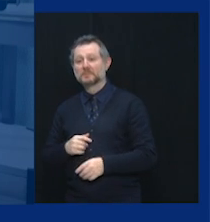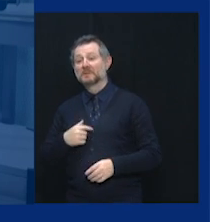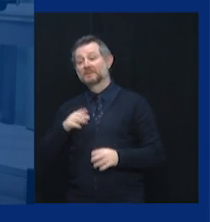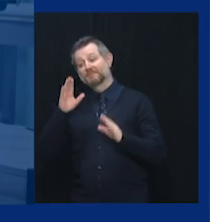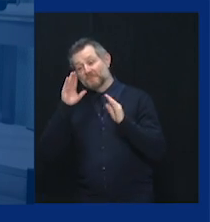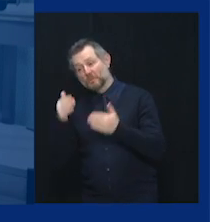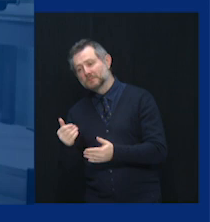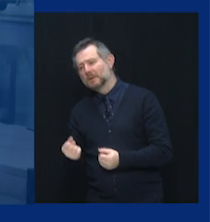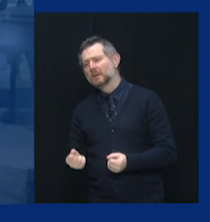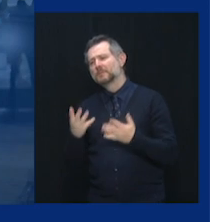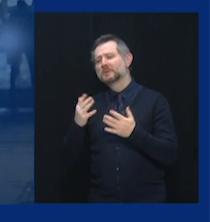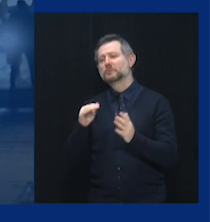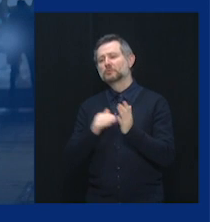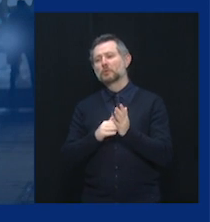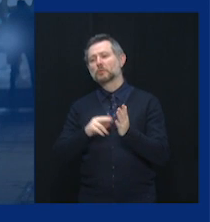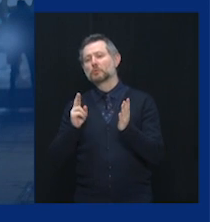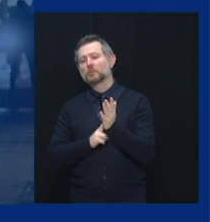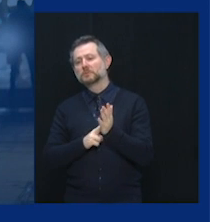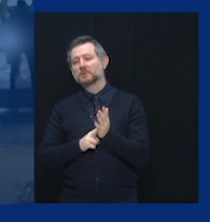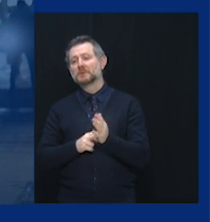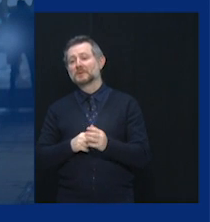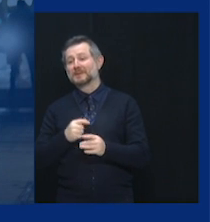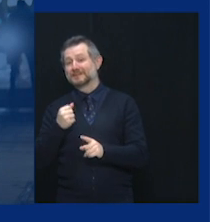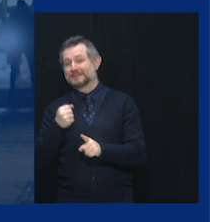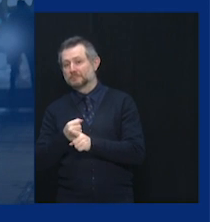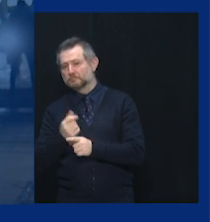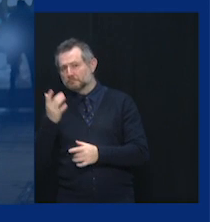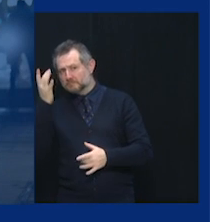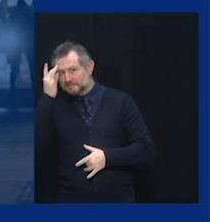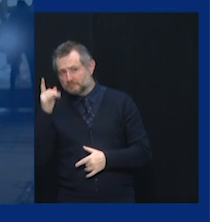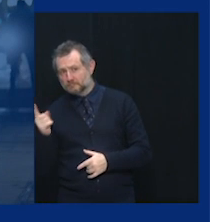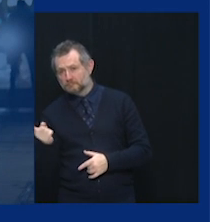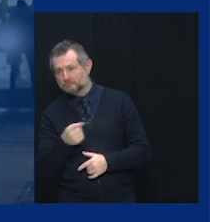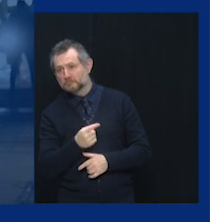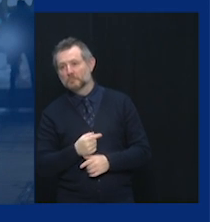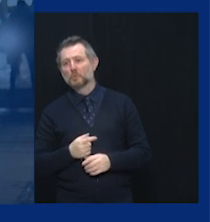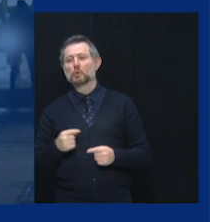sick. That is what is going to happen.